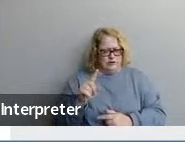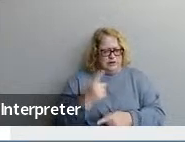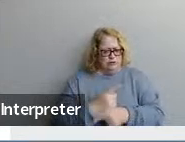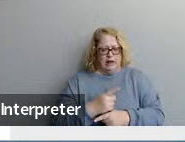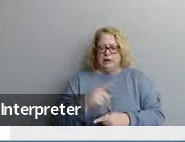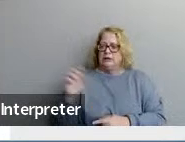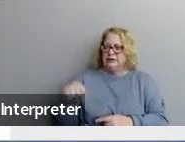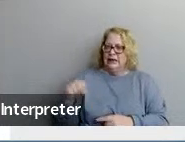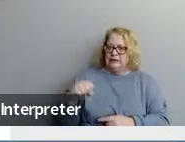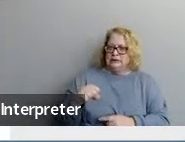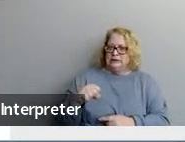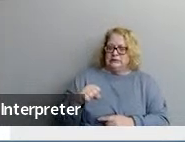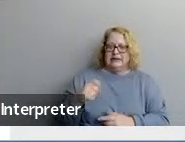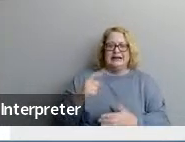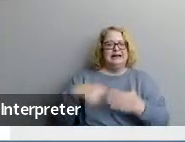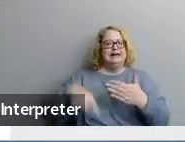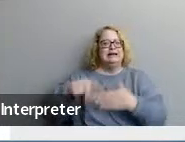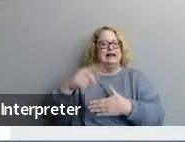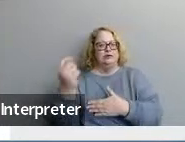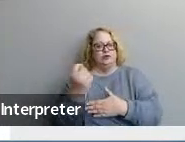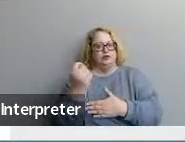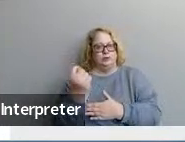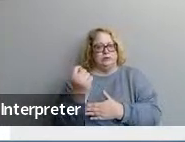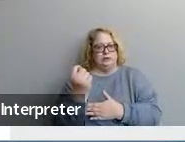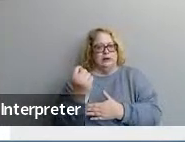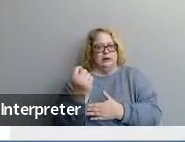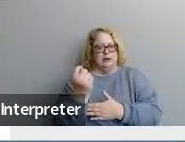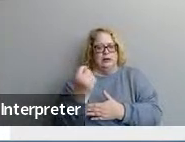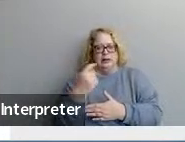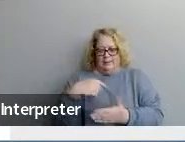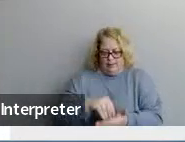is that correct? It's just next, next Tuesday.